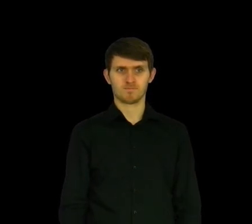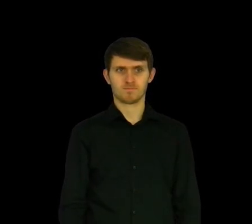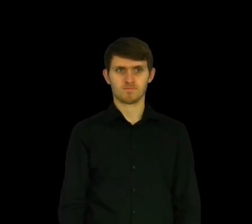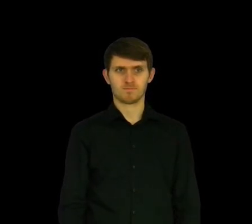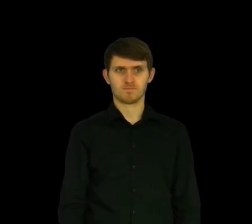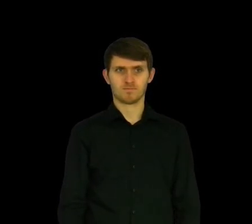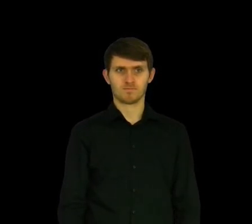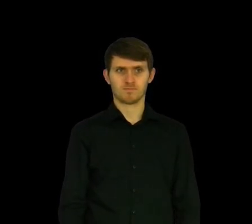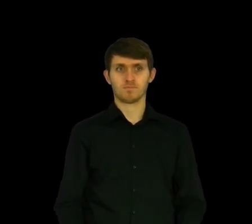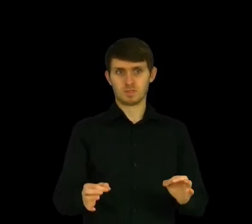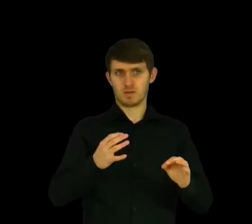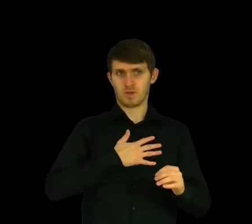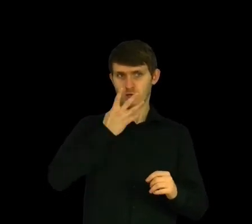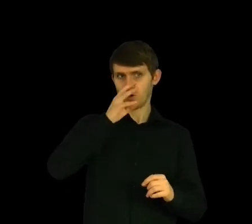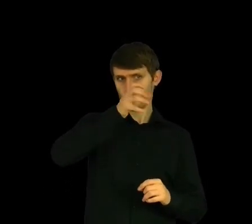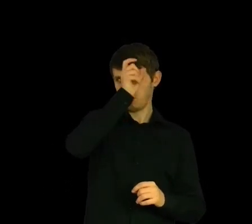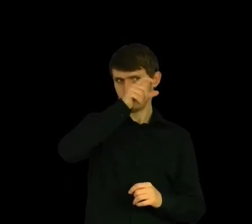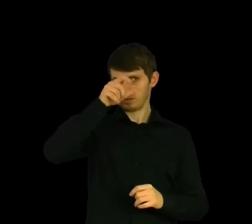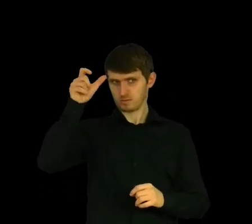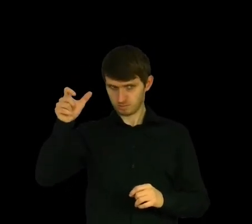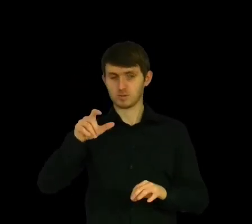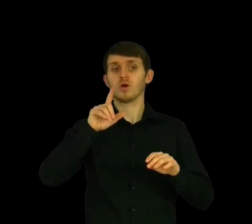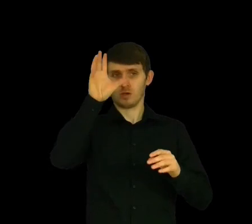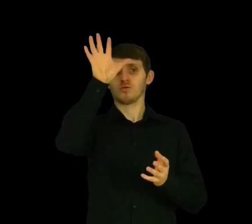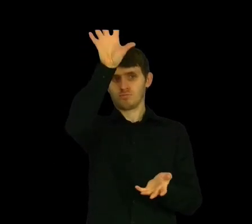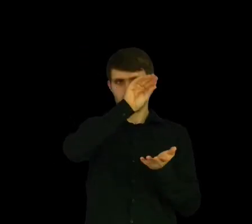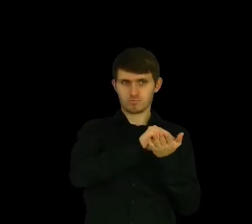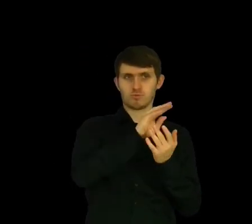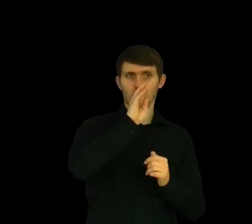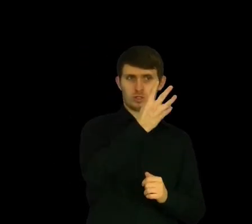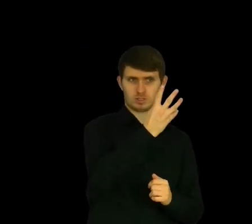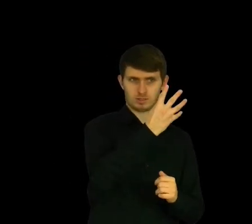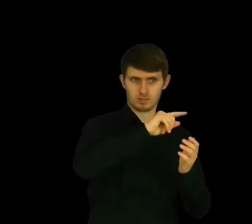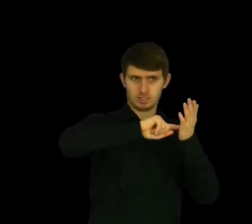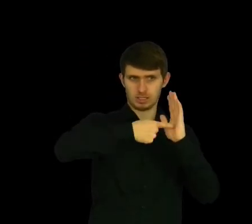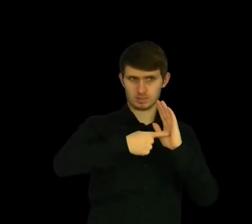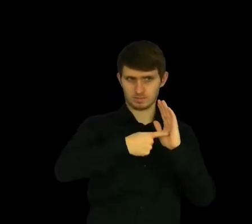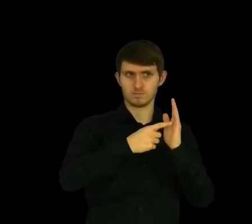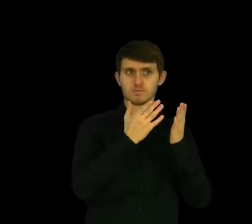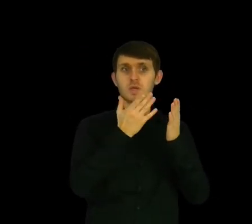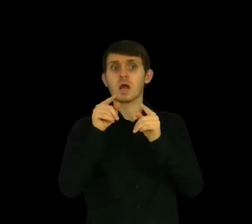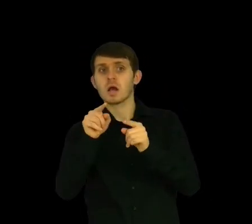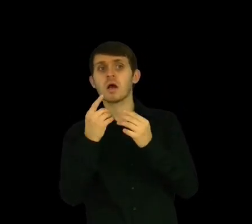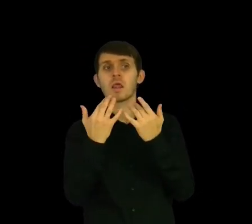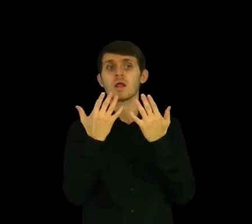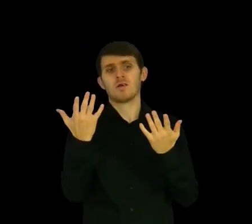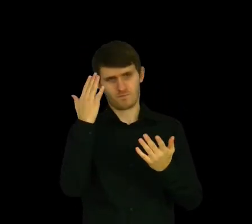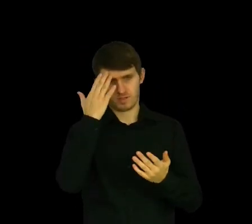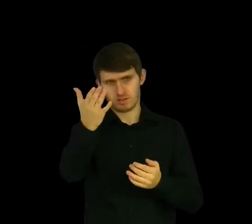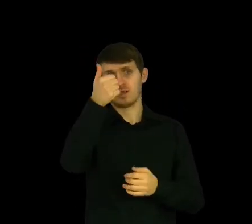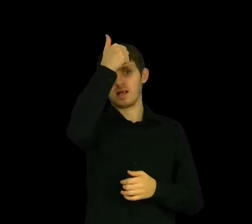right over here is four groups of three. We could write this down as four times three. Four times